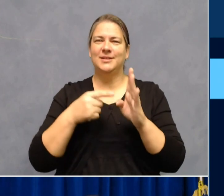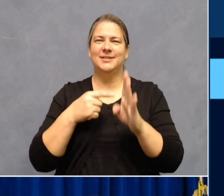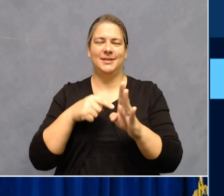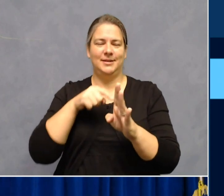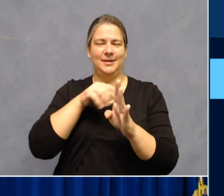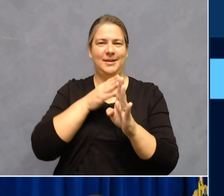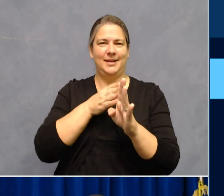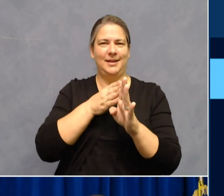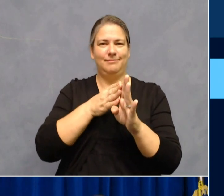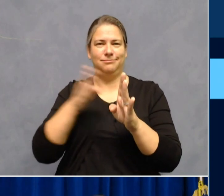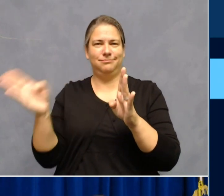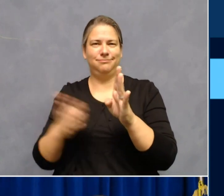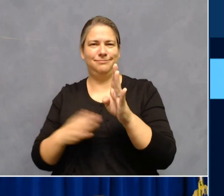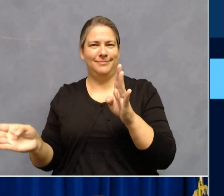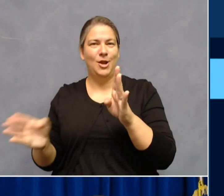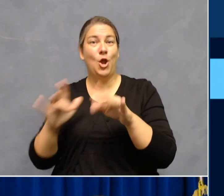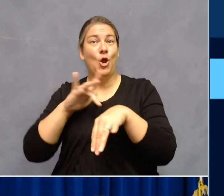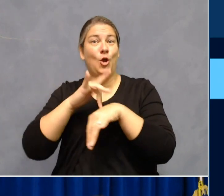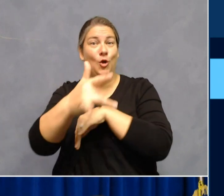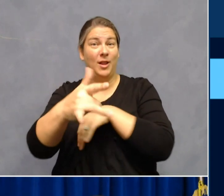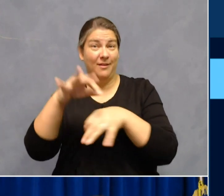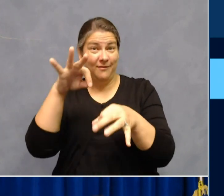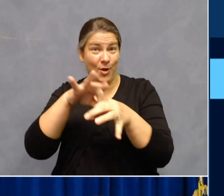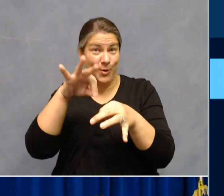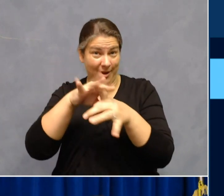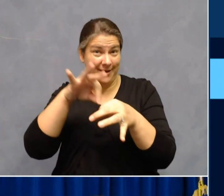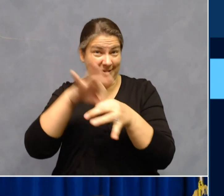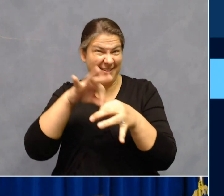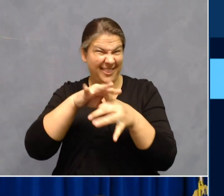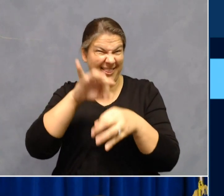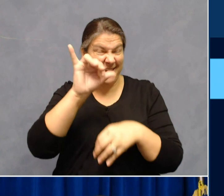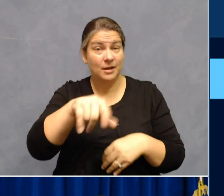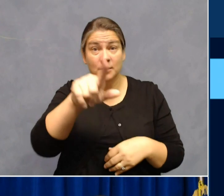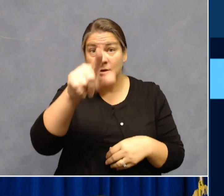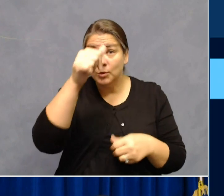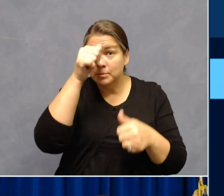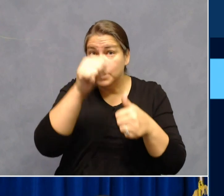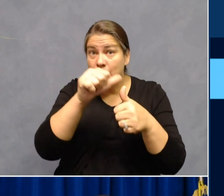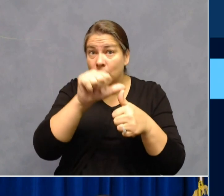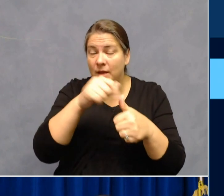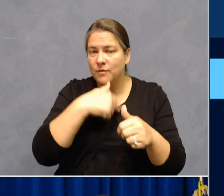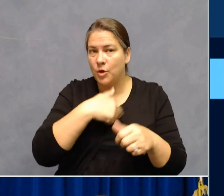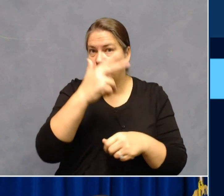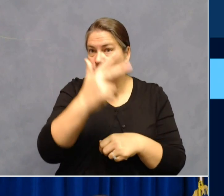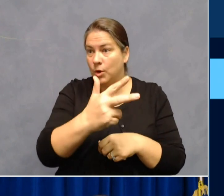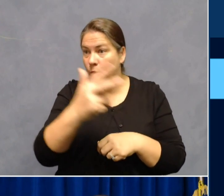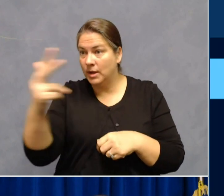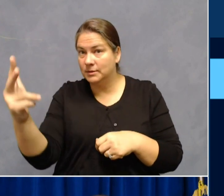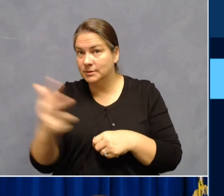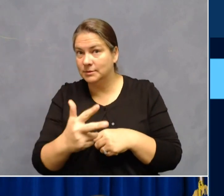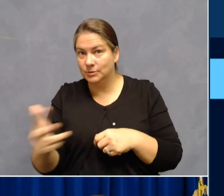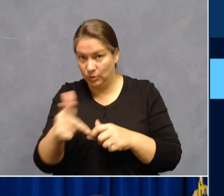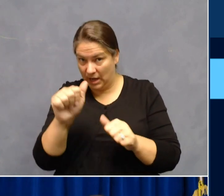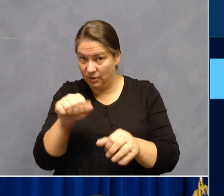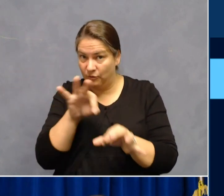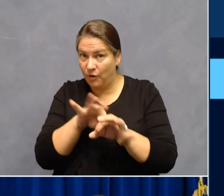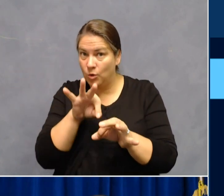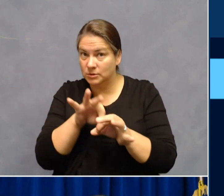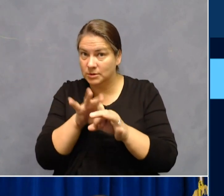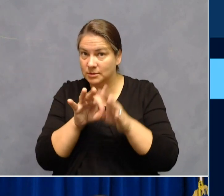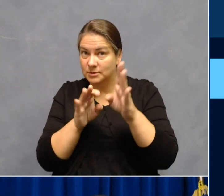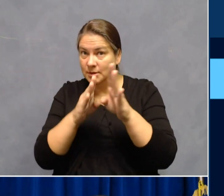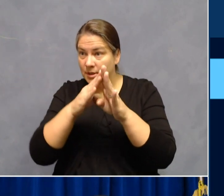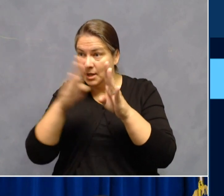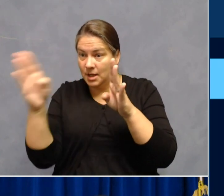come out. Remember, there are 3 weeks to vote early and before Election Day, and there are even